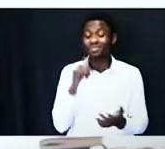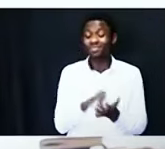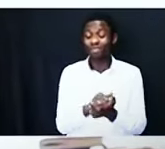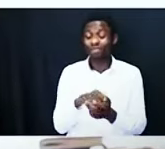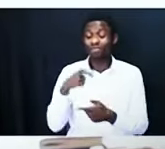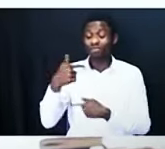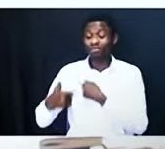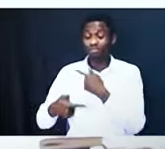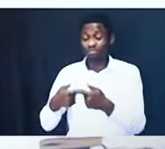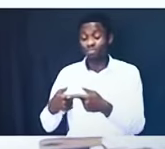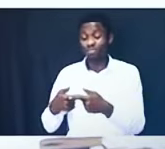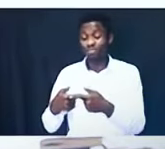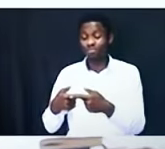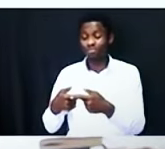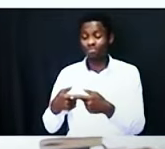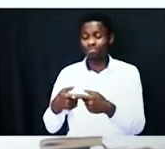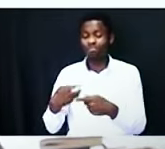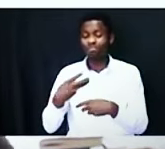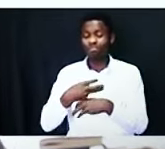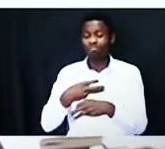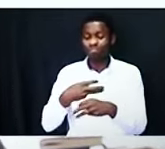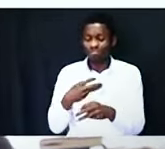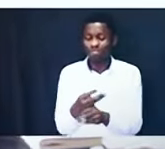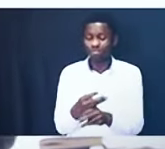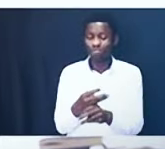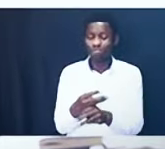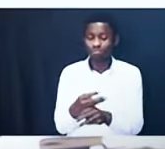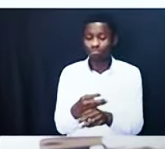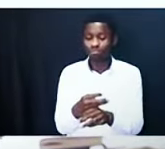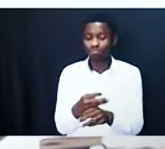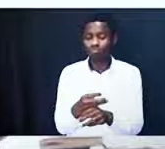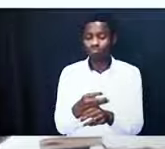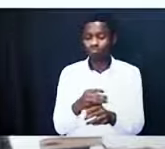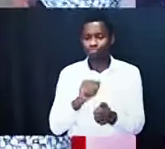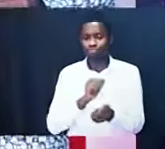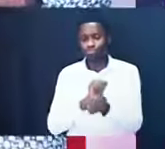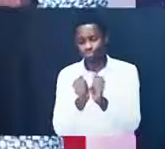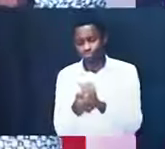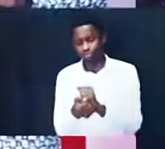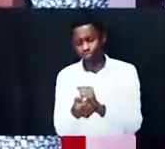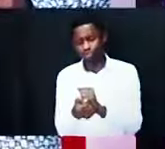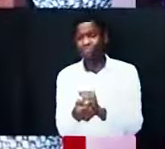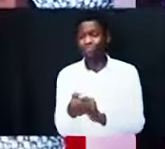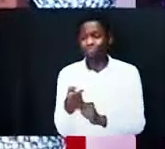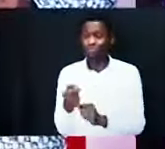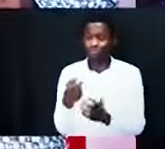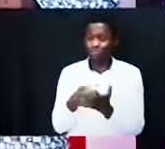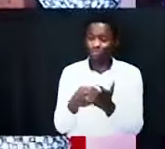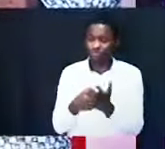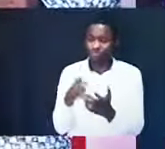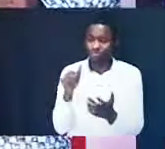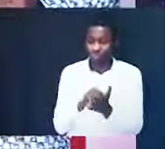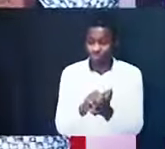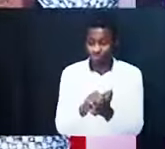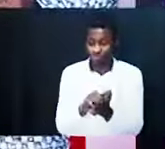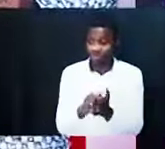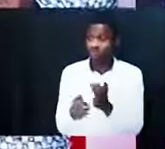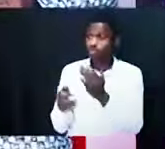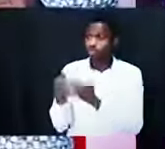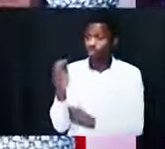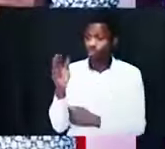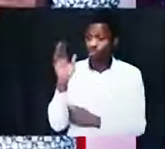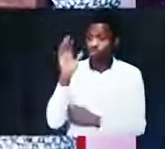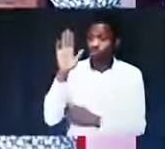But now we are talking about the fact that the grace of God is also activated